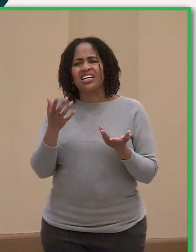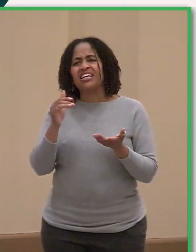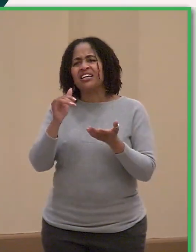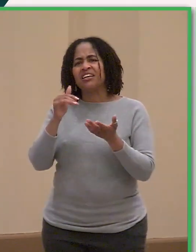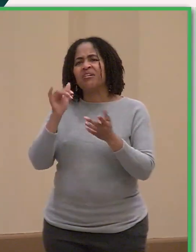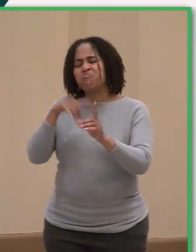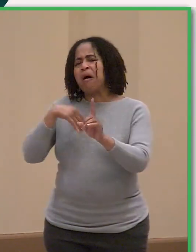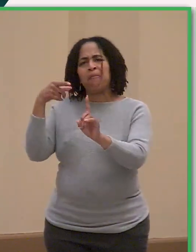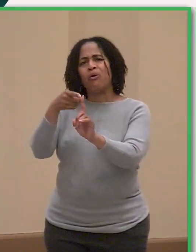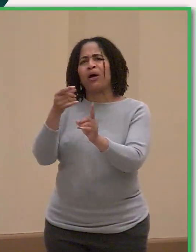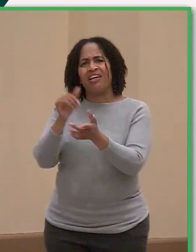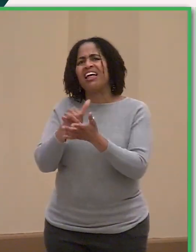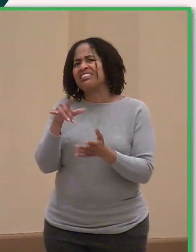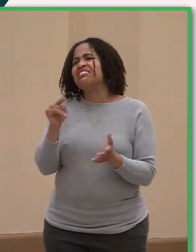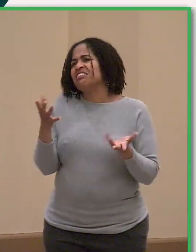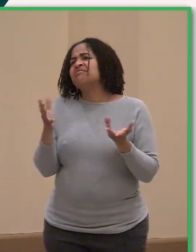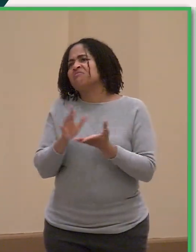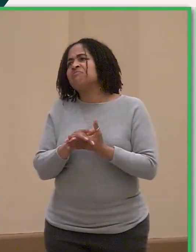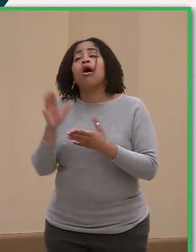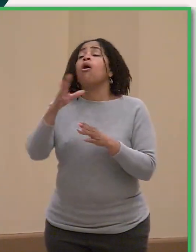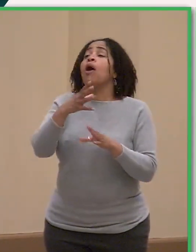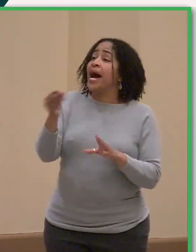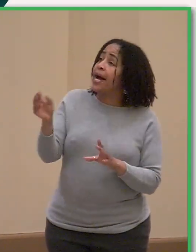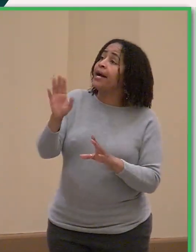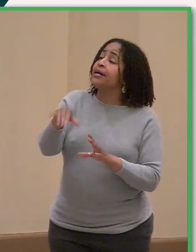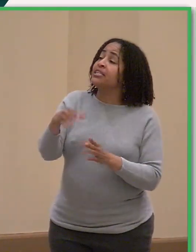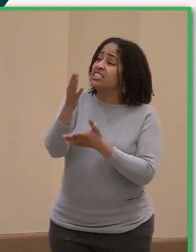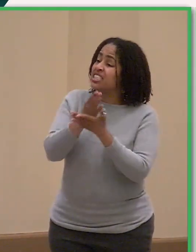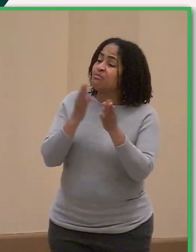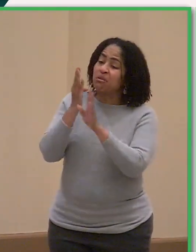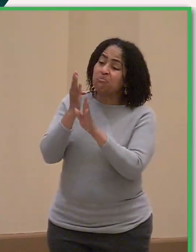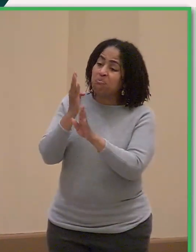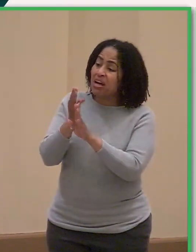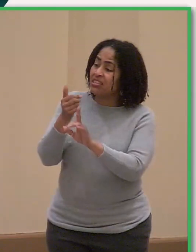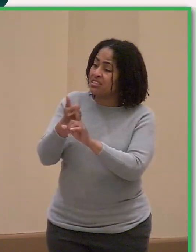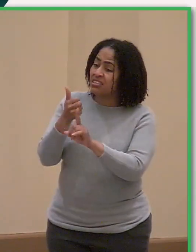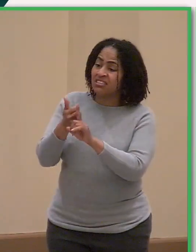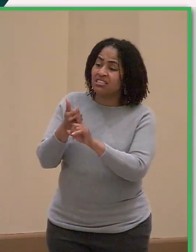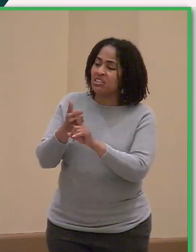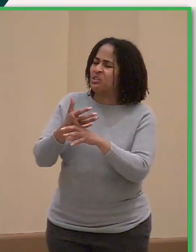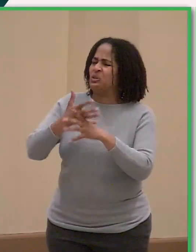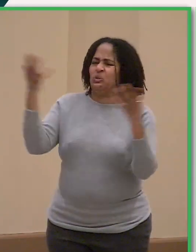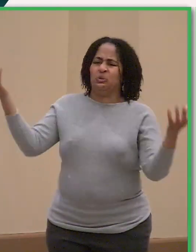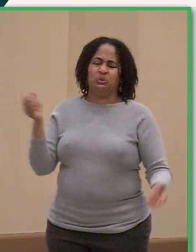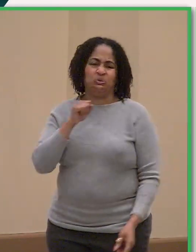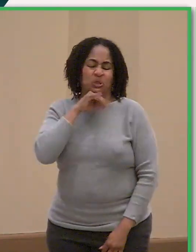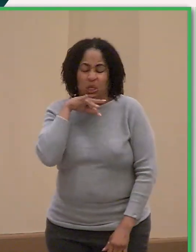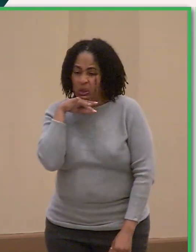real. That's about it. Oh, and some of the buses just be entirely too dirty.